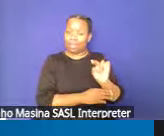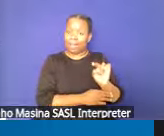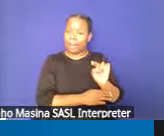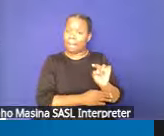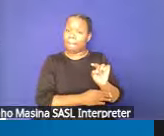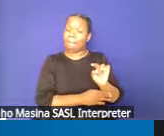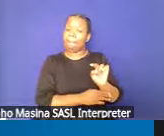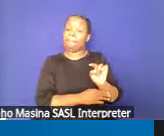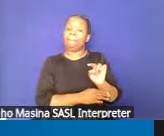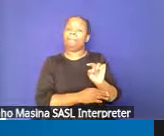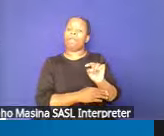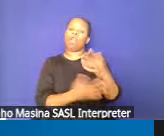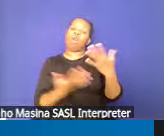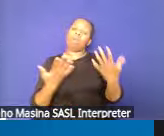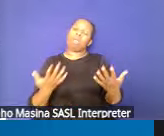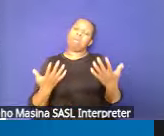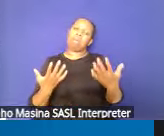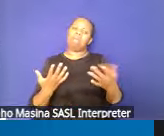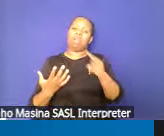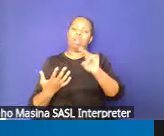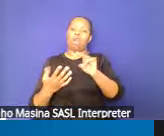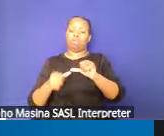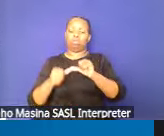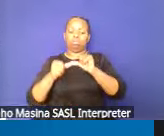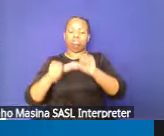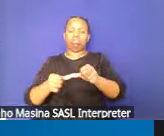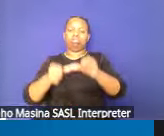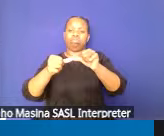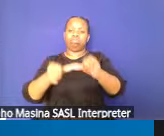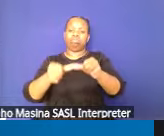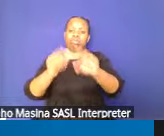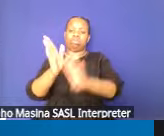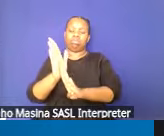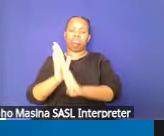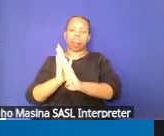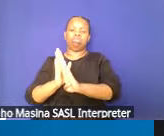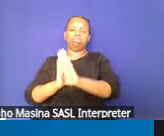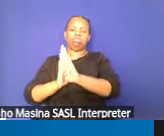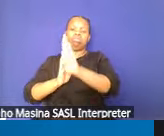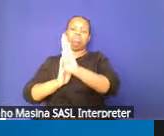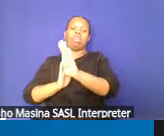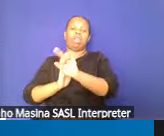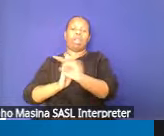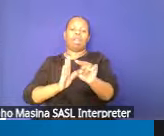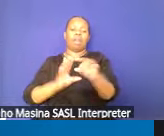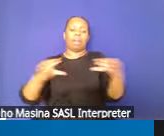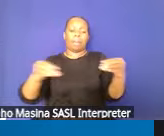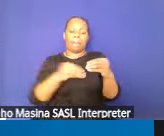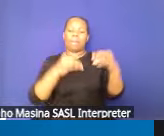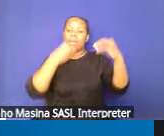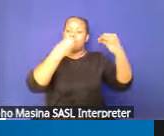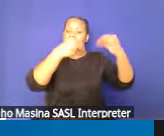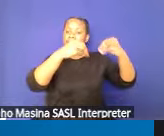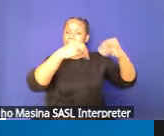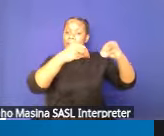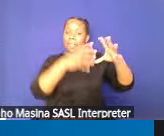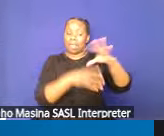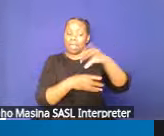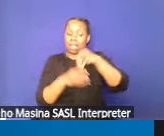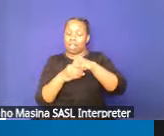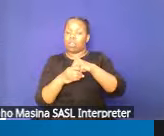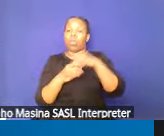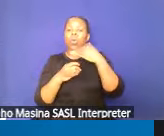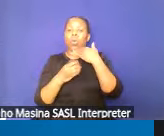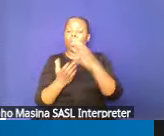or perhaps let's say, ongoing initiative to develop entities, which will include the category of persons with